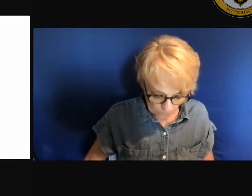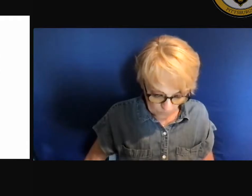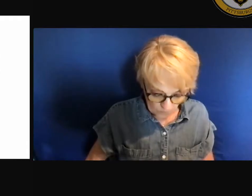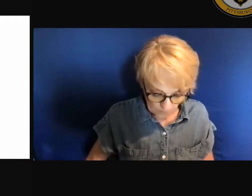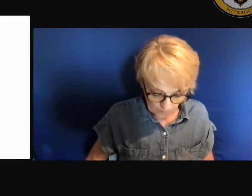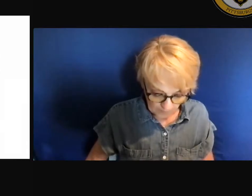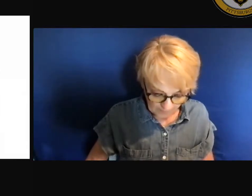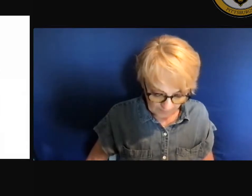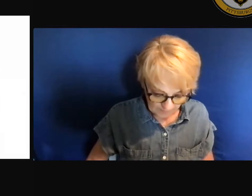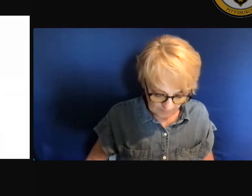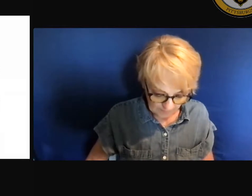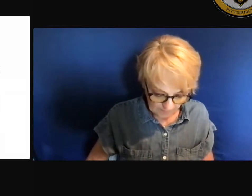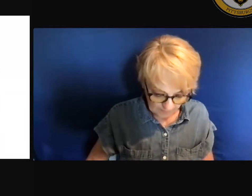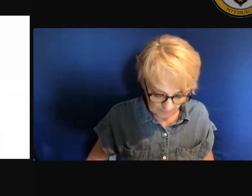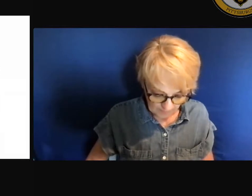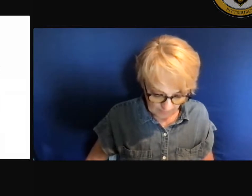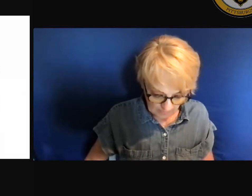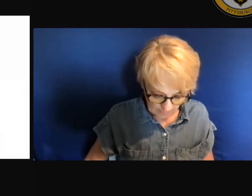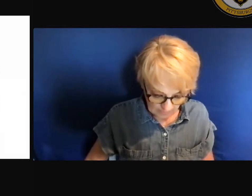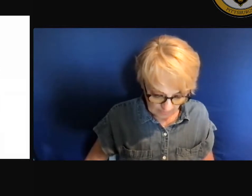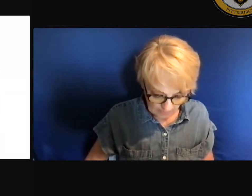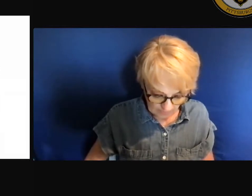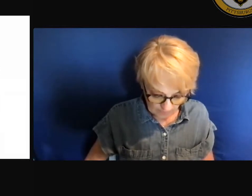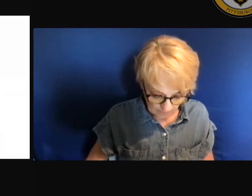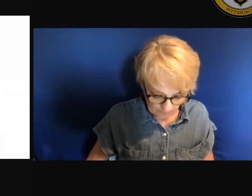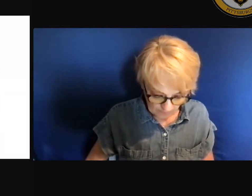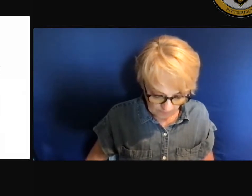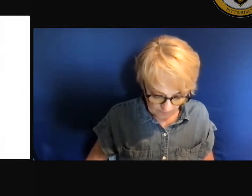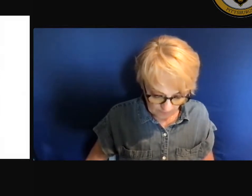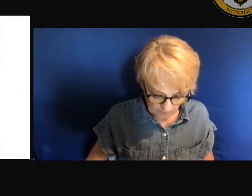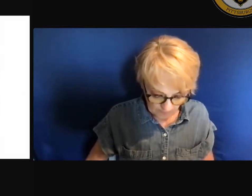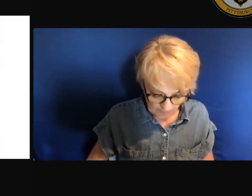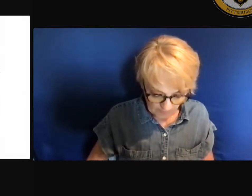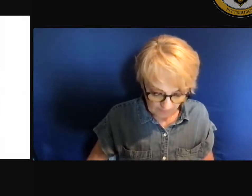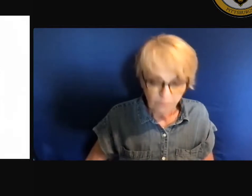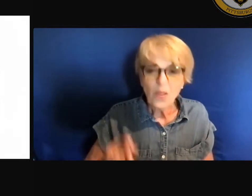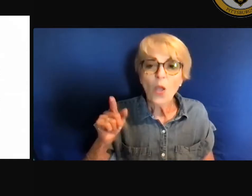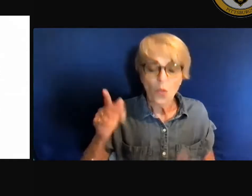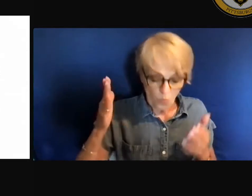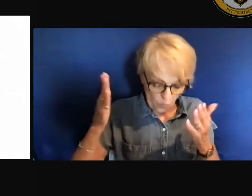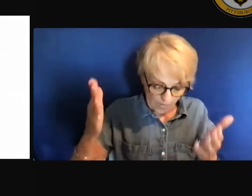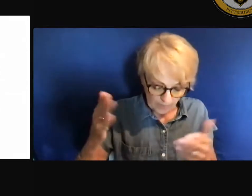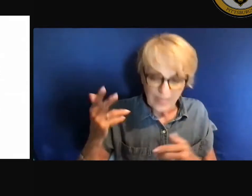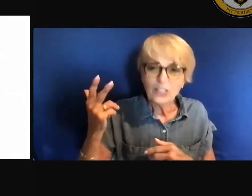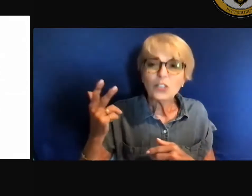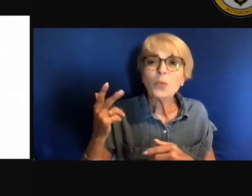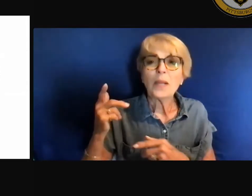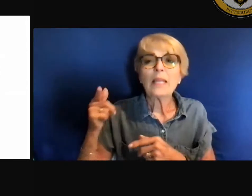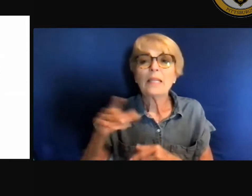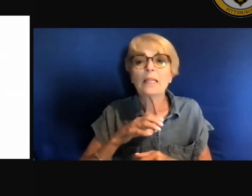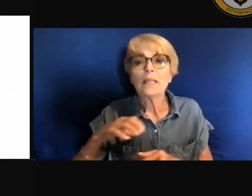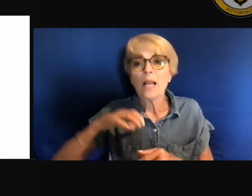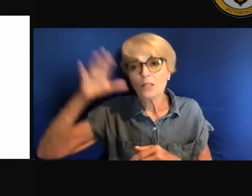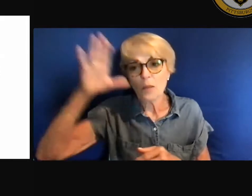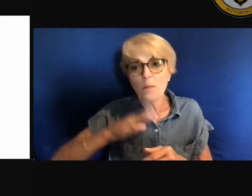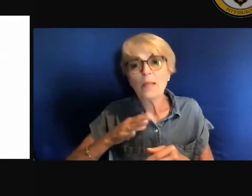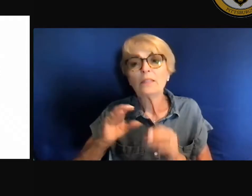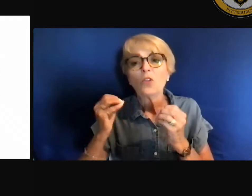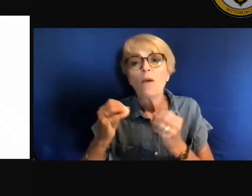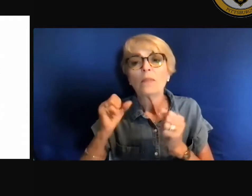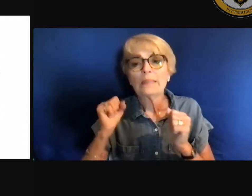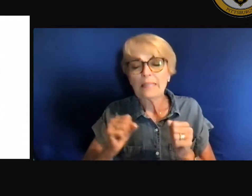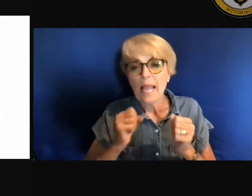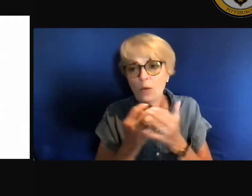Recommendation 3 proposes that council may decide that the controller's office should also be able to review proposals prior to